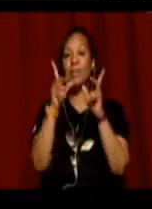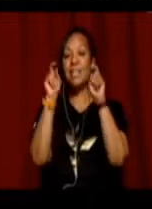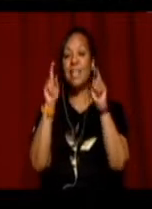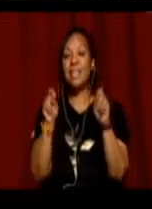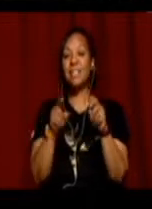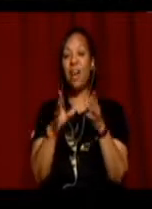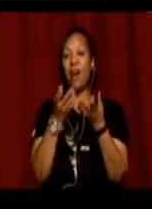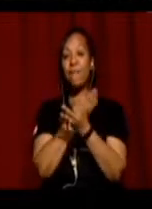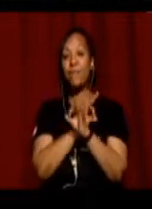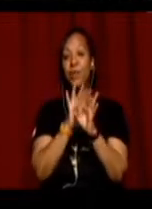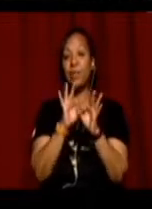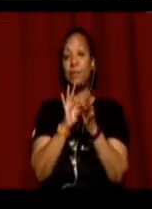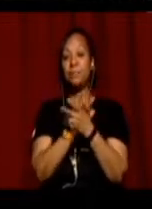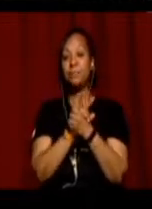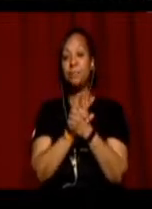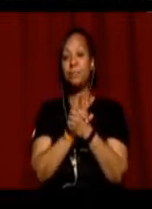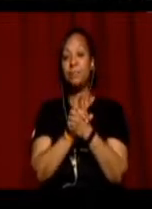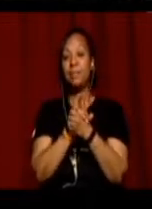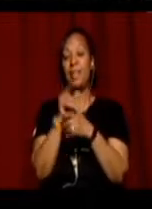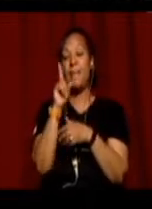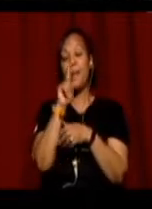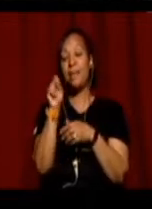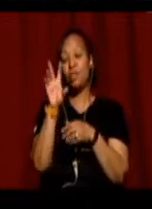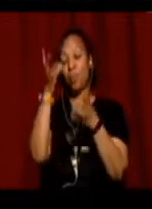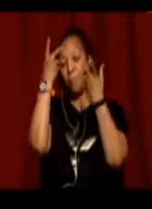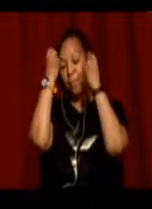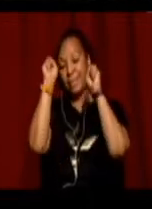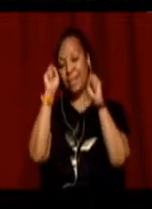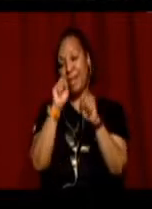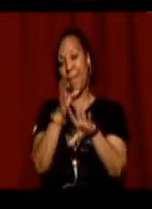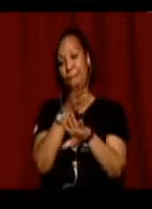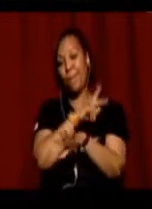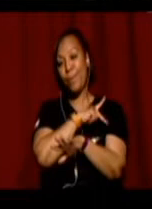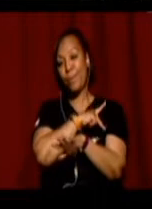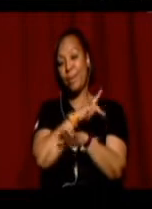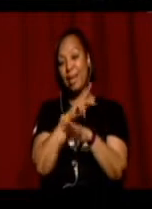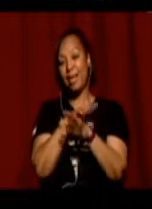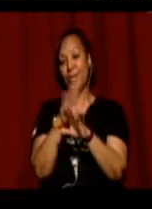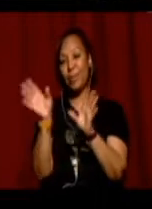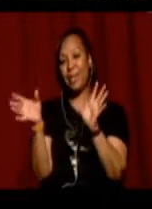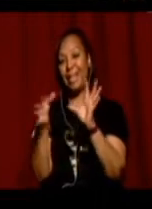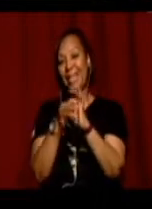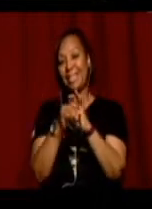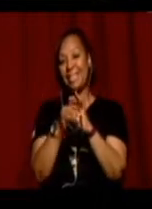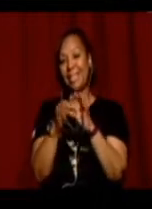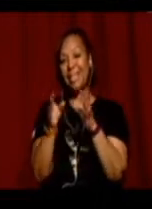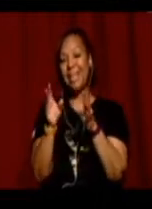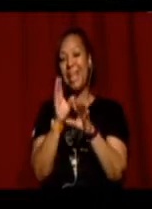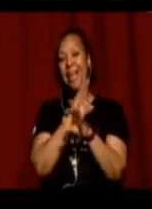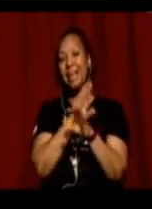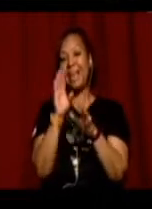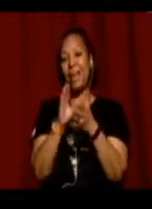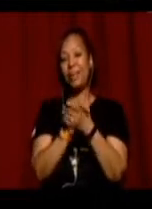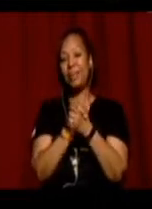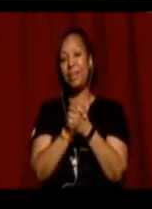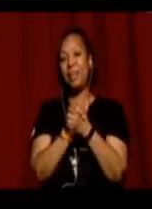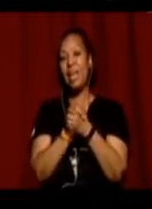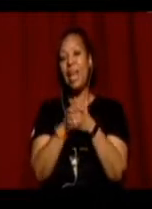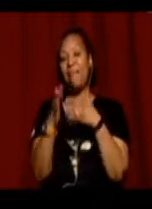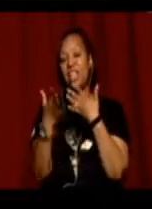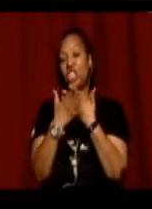free. Let me ask you a question, President Preckwinkle, as it relates to the county and the jail. There was a movement